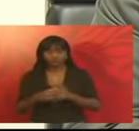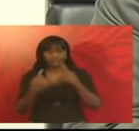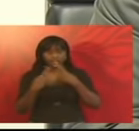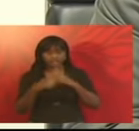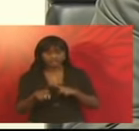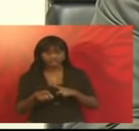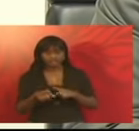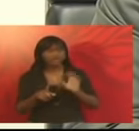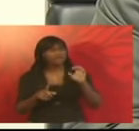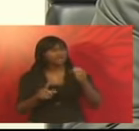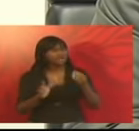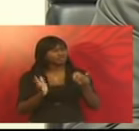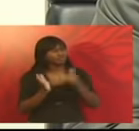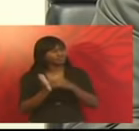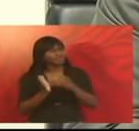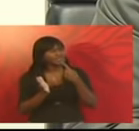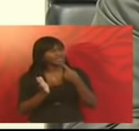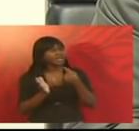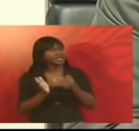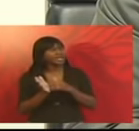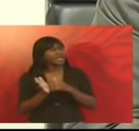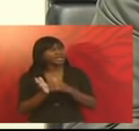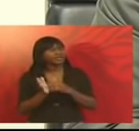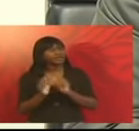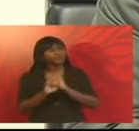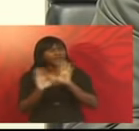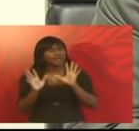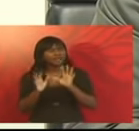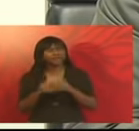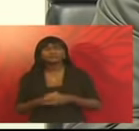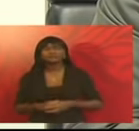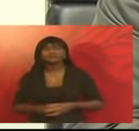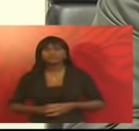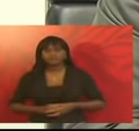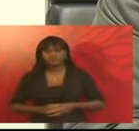you repeat the second bit of the question? And I just need to clarify exactly what's being asked there.